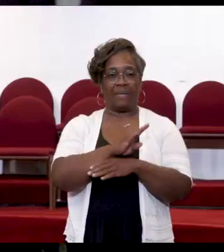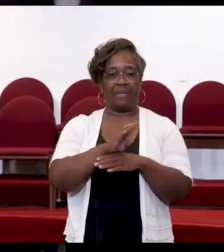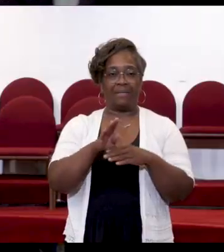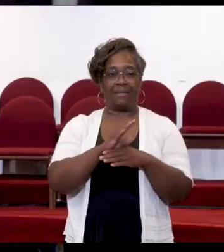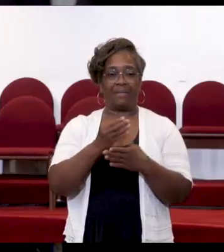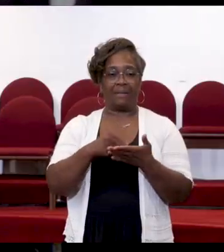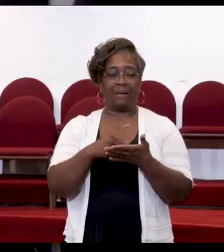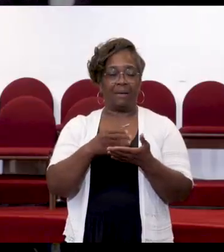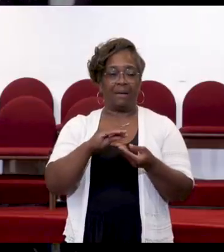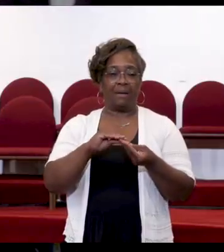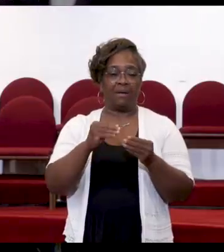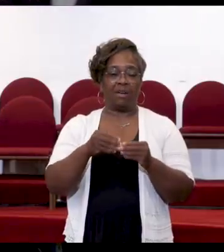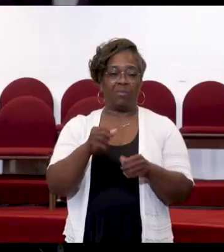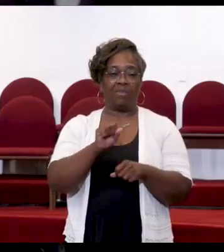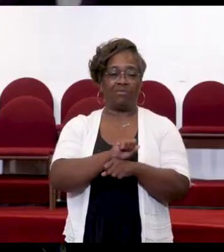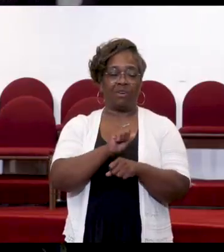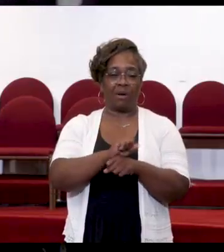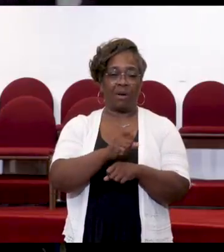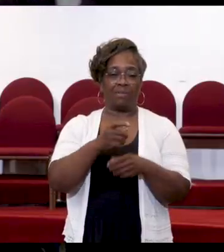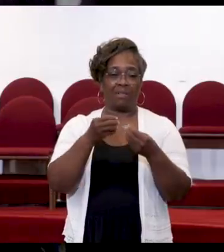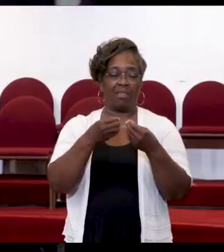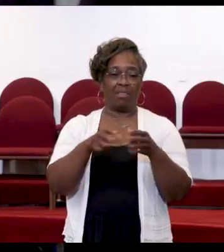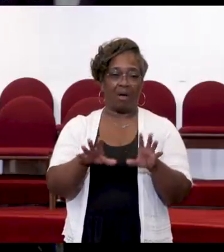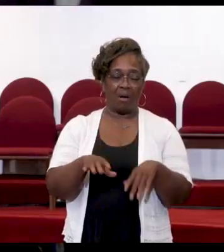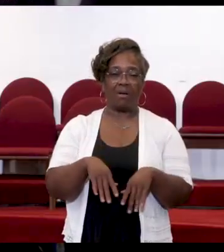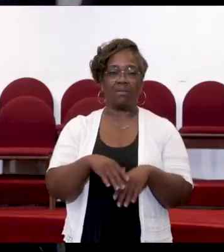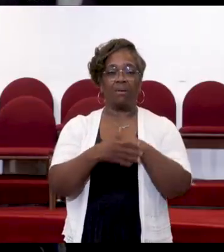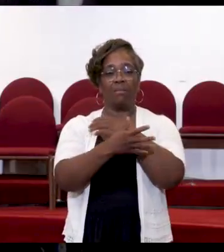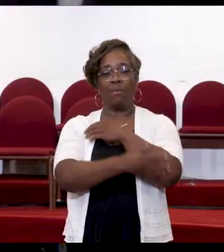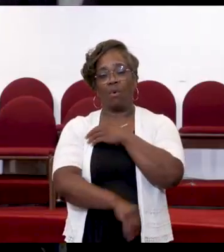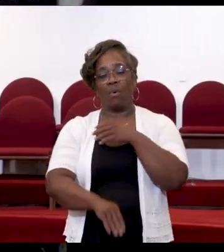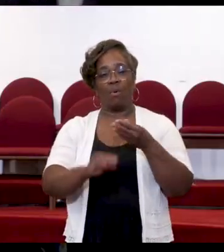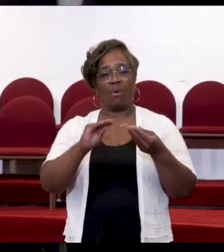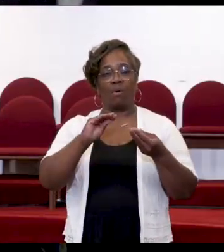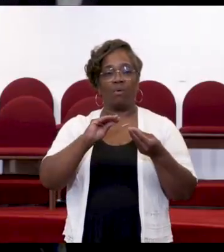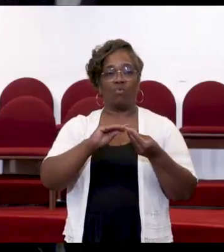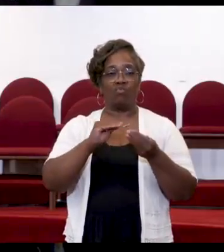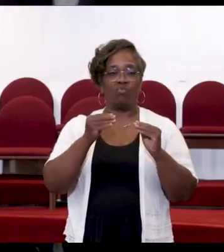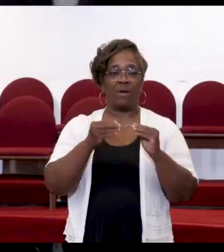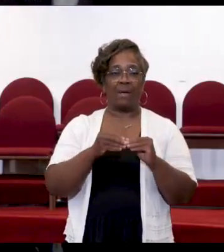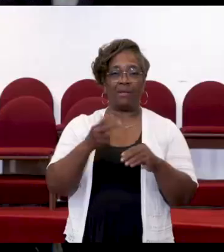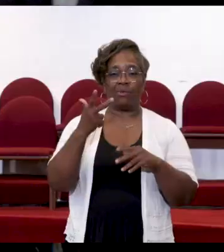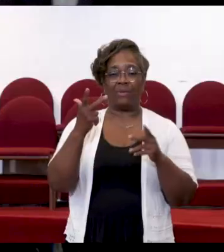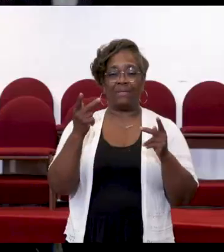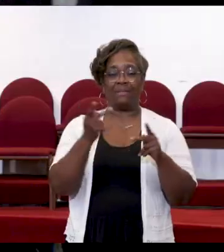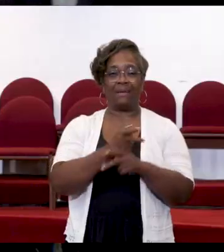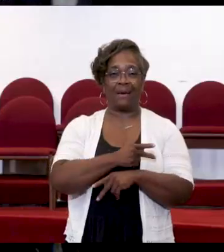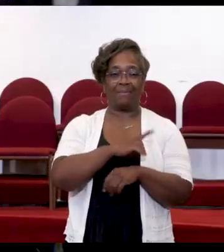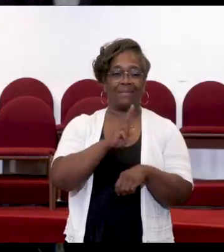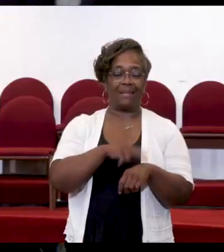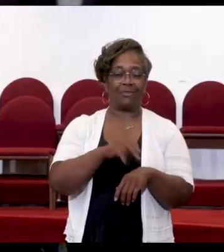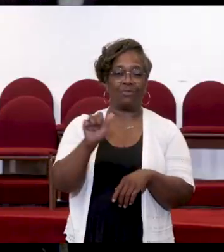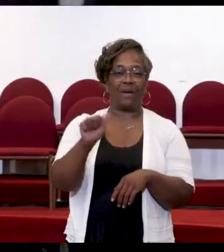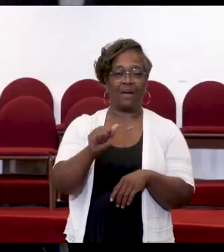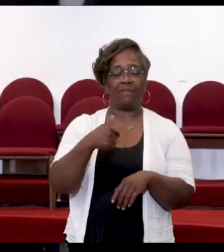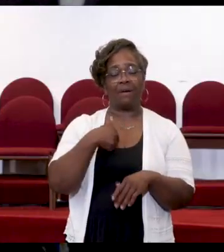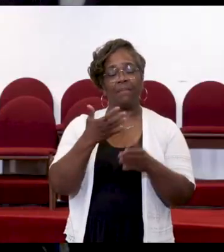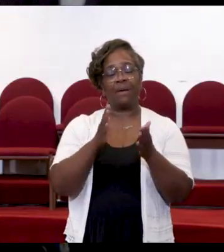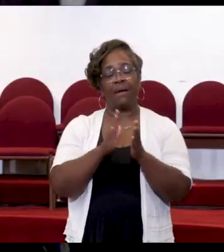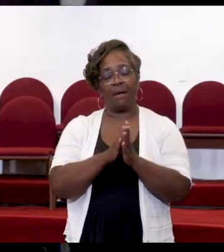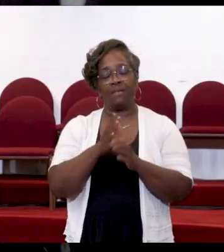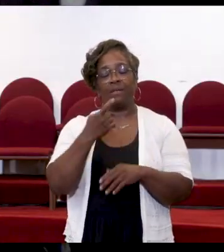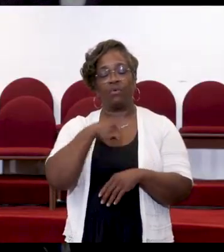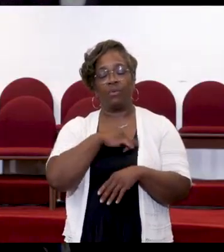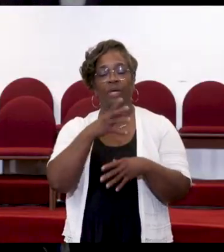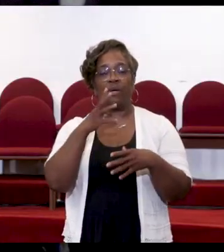is 3 times the national average. And I'm asking for you to put us at the table. I want a grassroots nonprofit